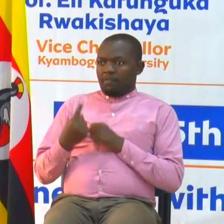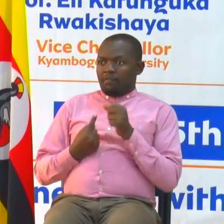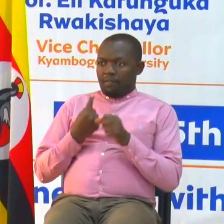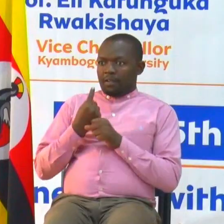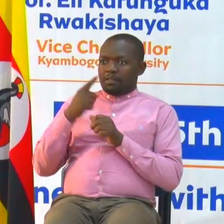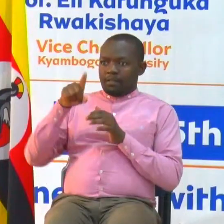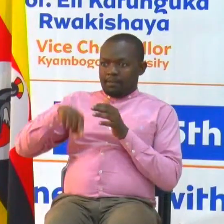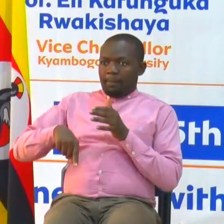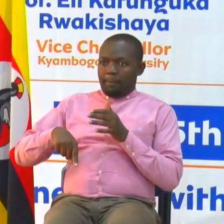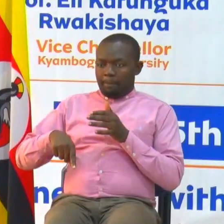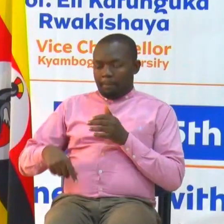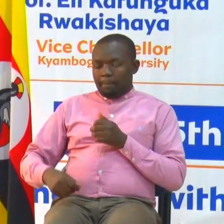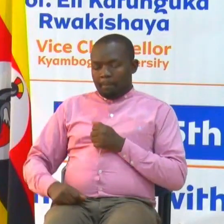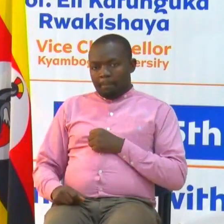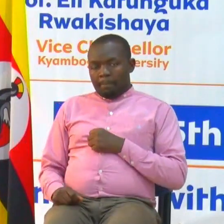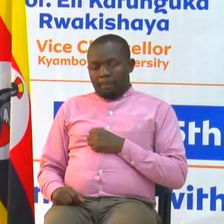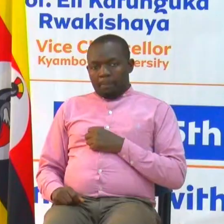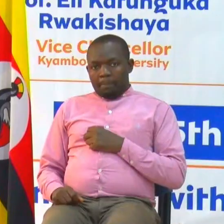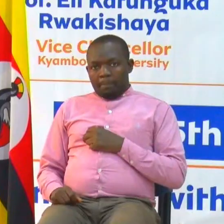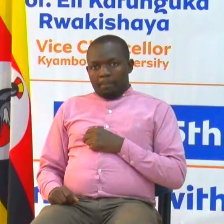semester.